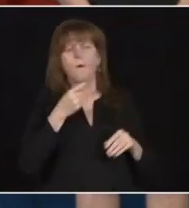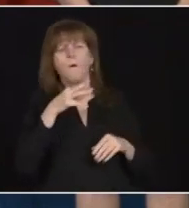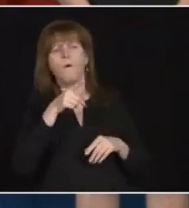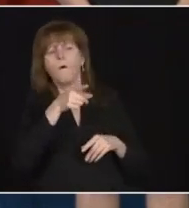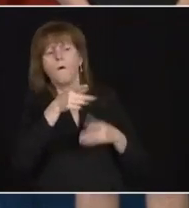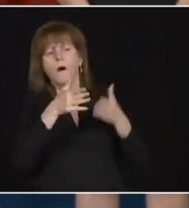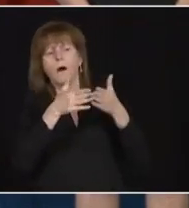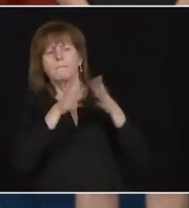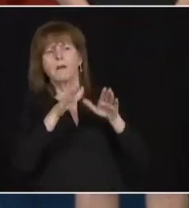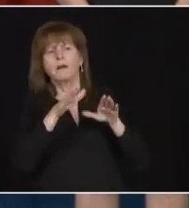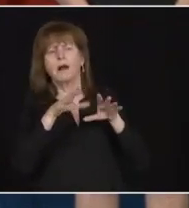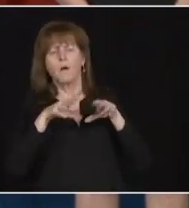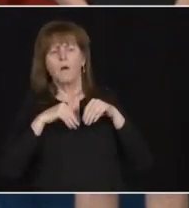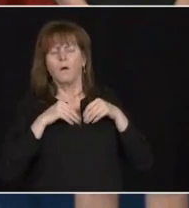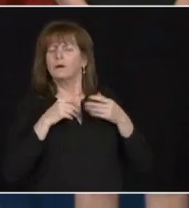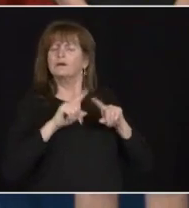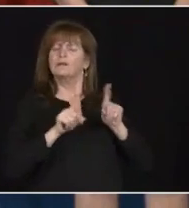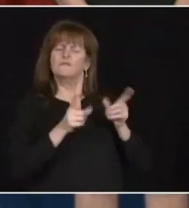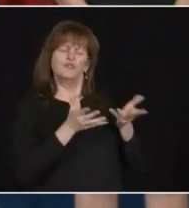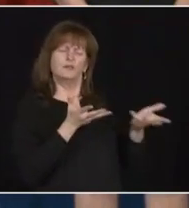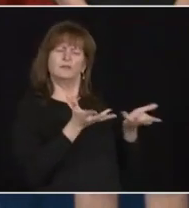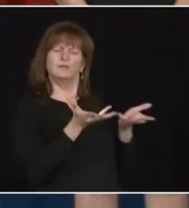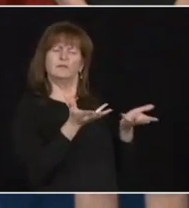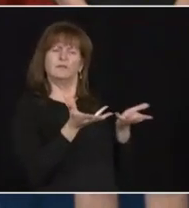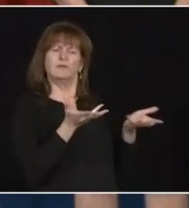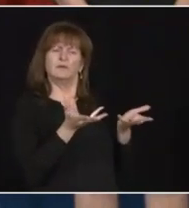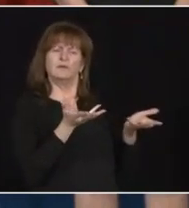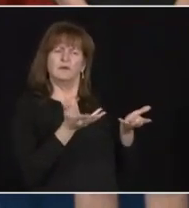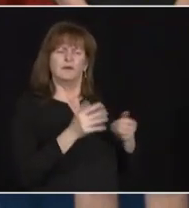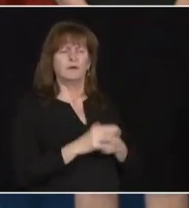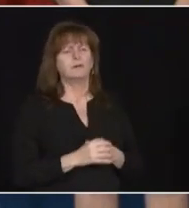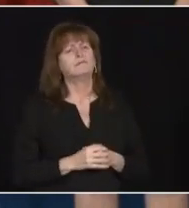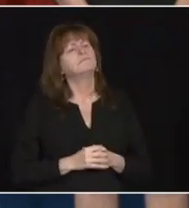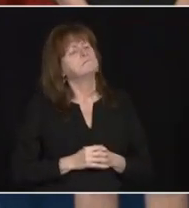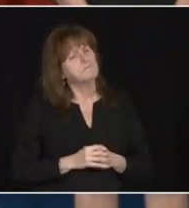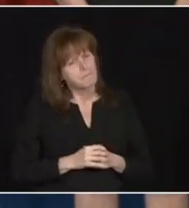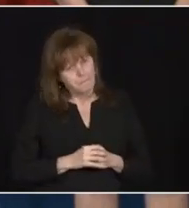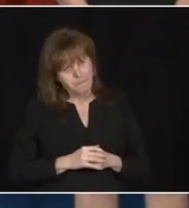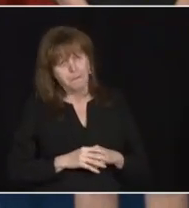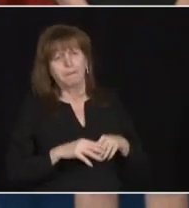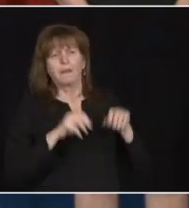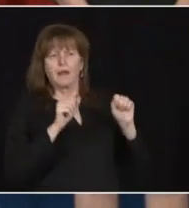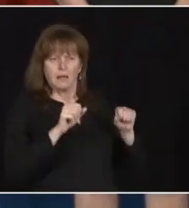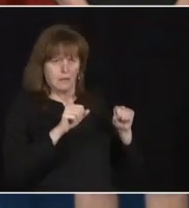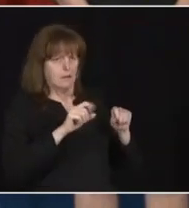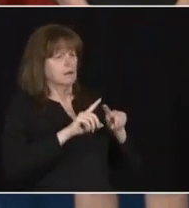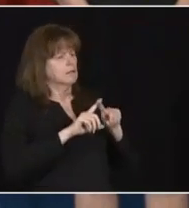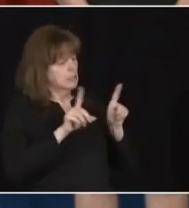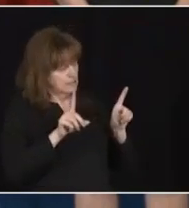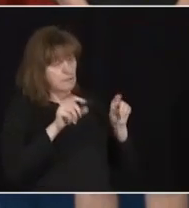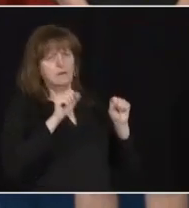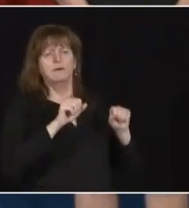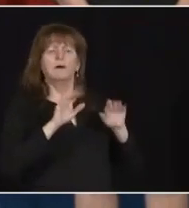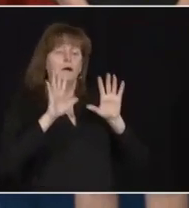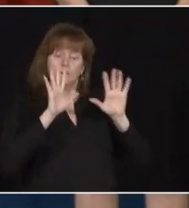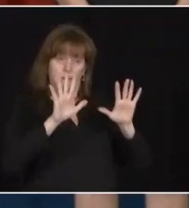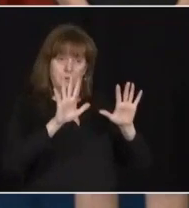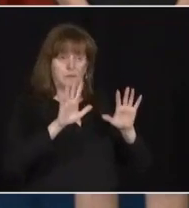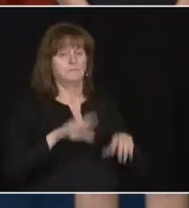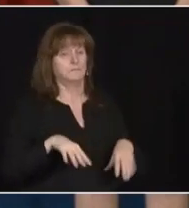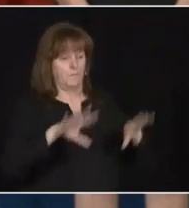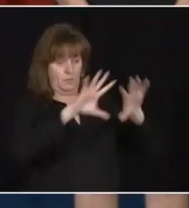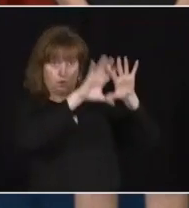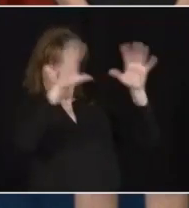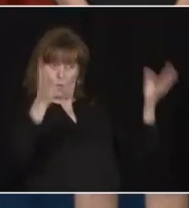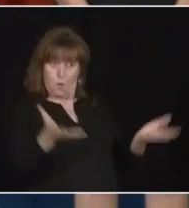Well, I think there's a difference, but what I said right from day one, Martin, the system's broke, and we are going to fix it. But if you don't mind,